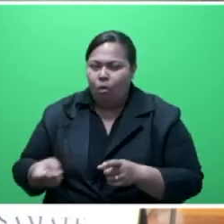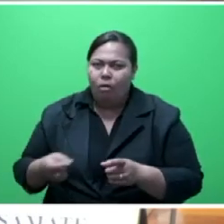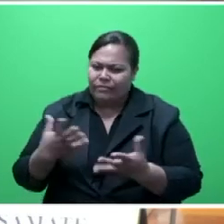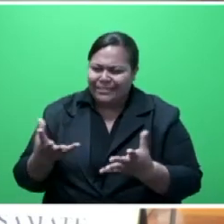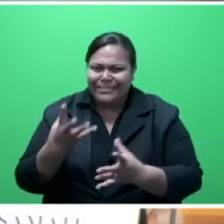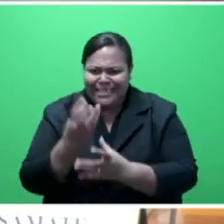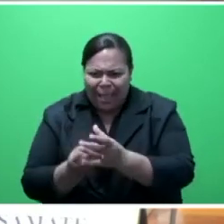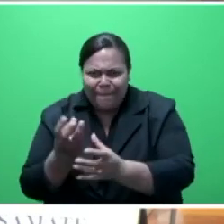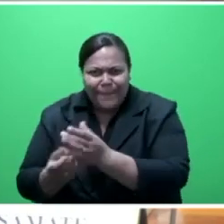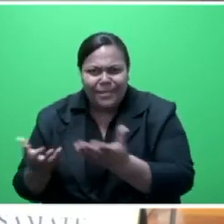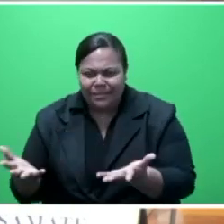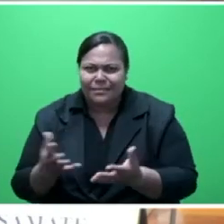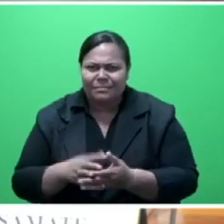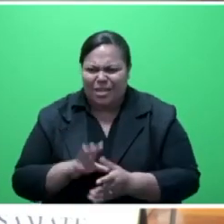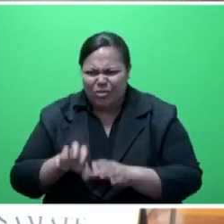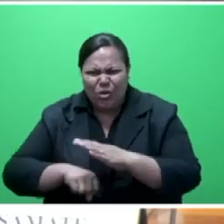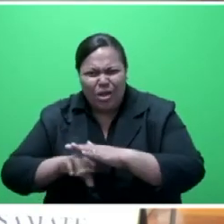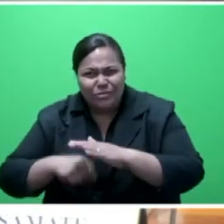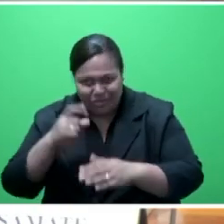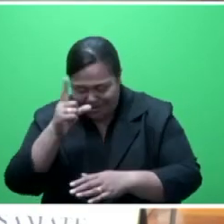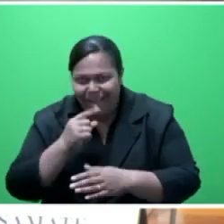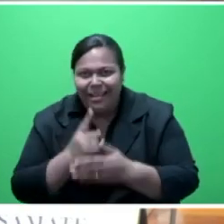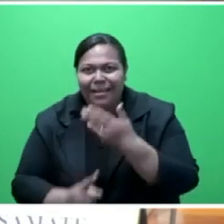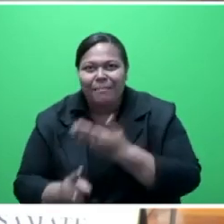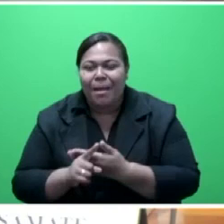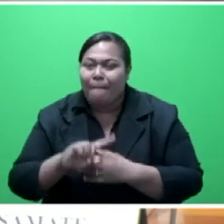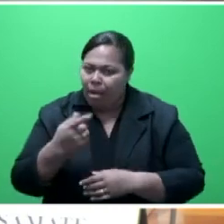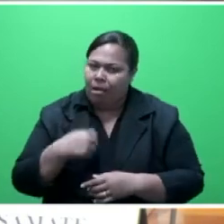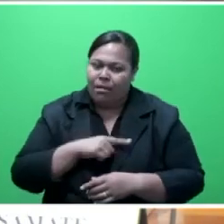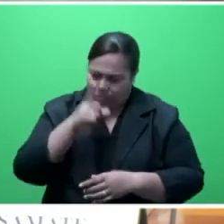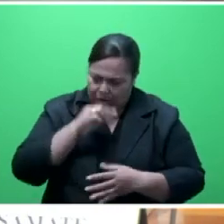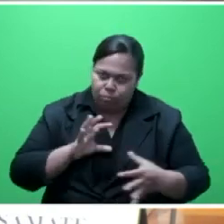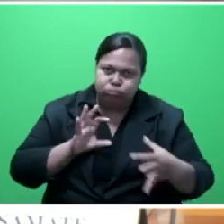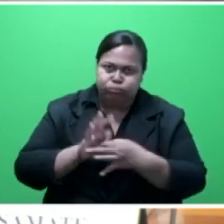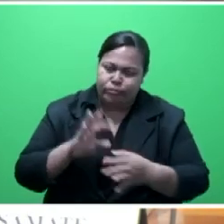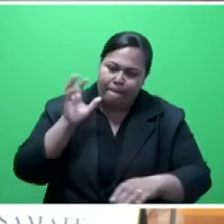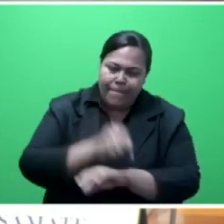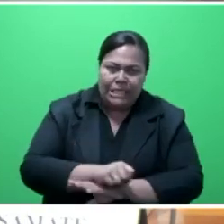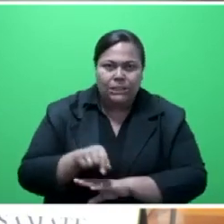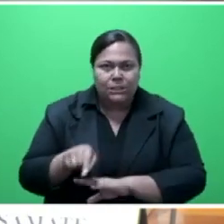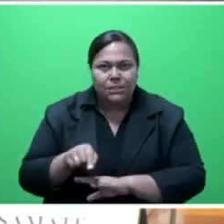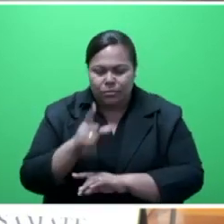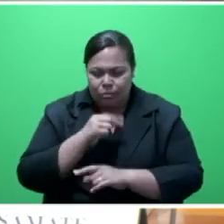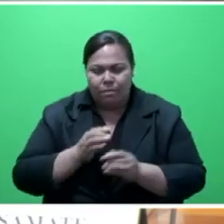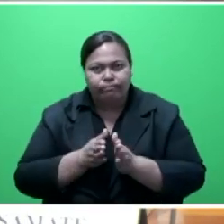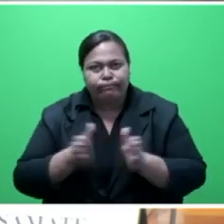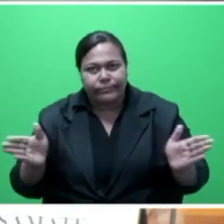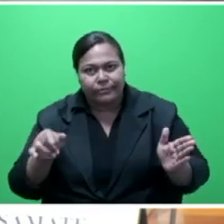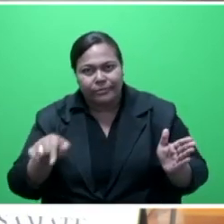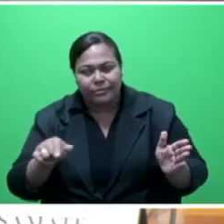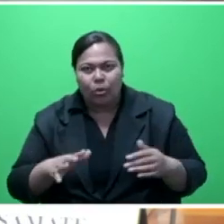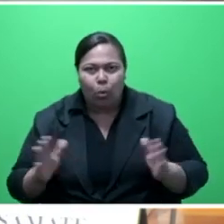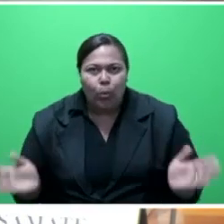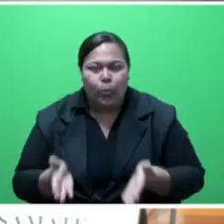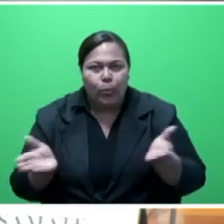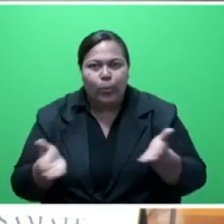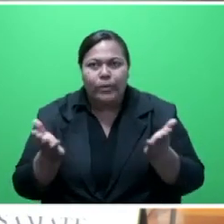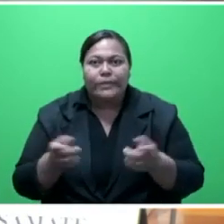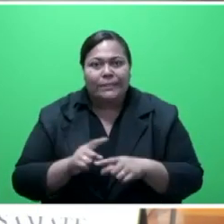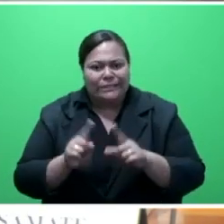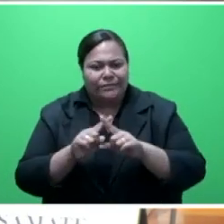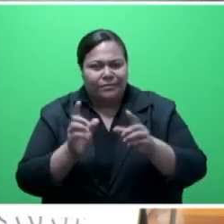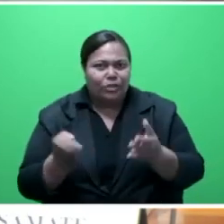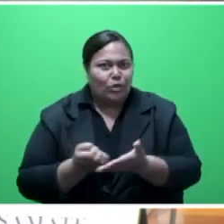all too often lead to corruption. We can broaden our economic foundation, strengthening domestically driven growth and over the long